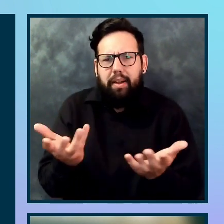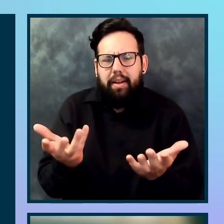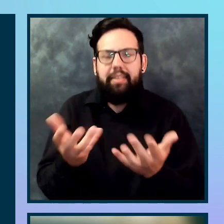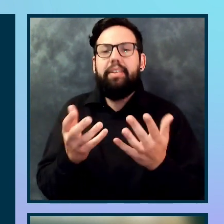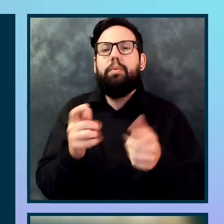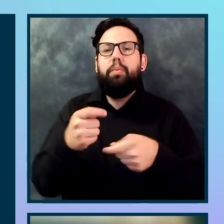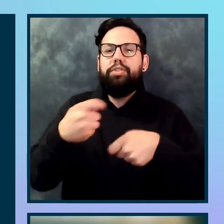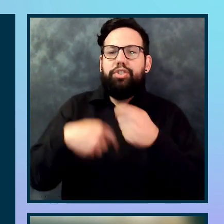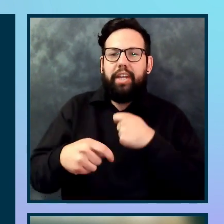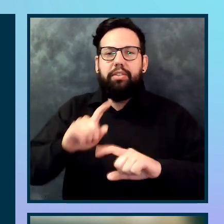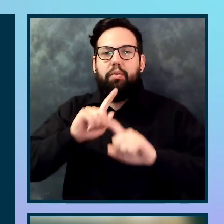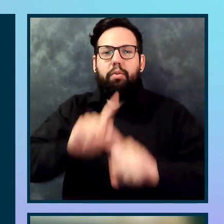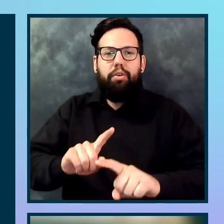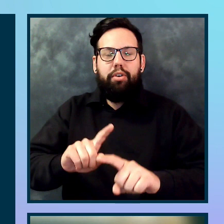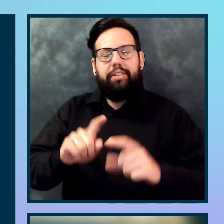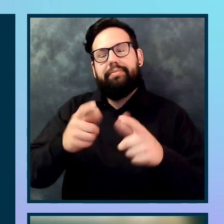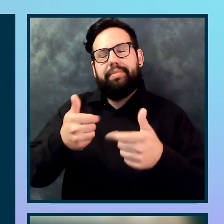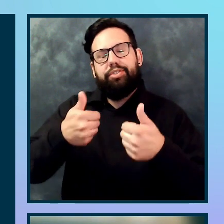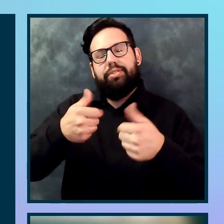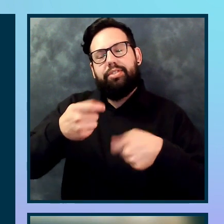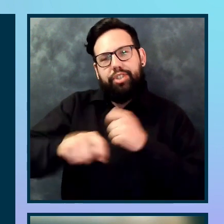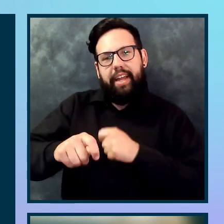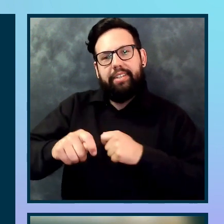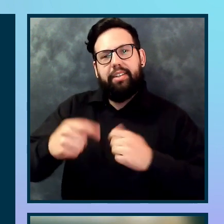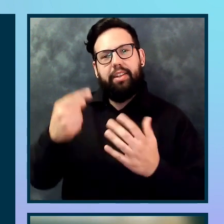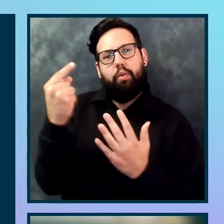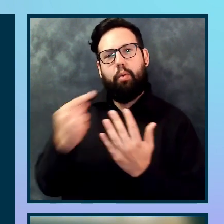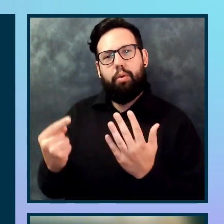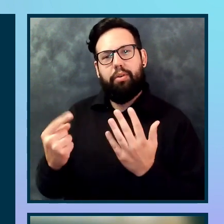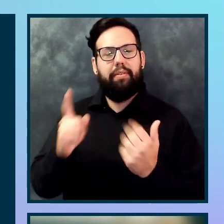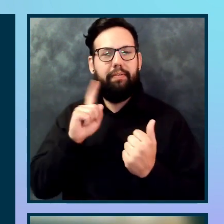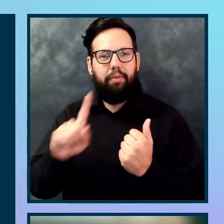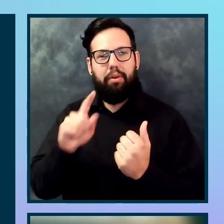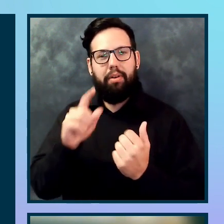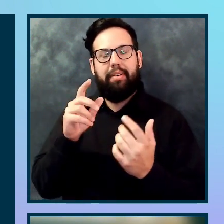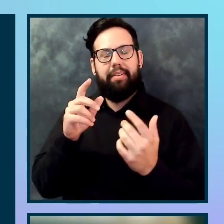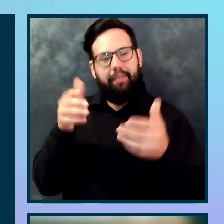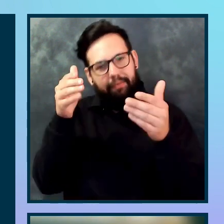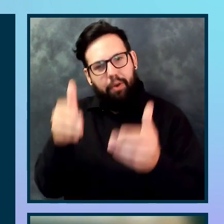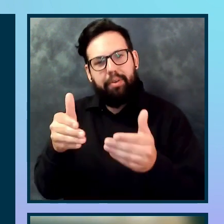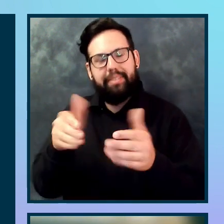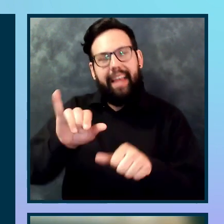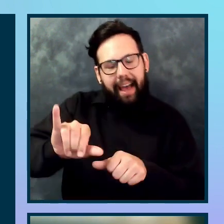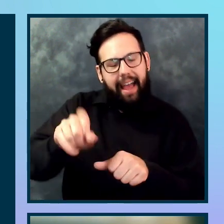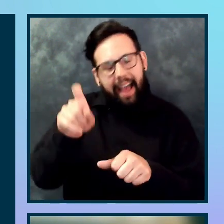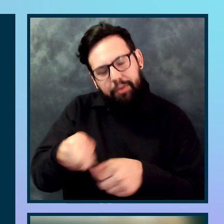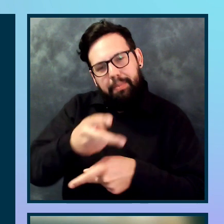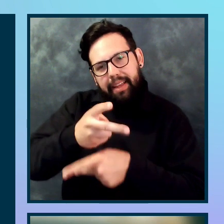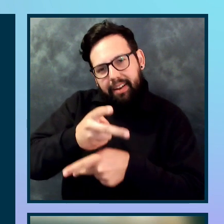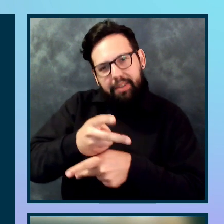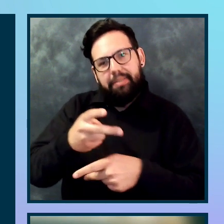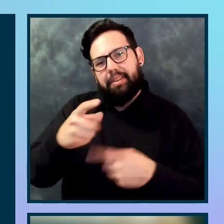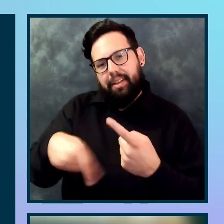You've really got to use it with extreme caution, lots of thought and care. Some things